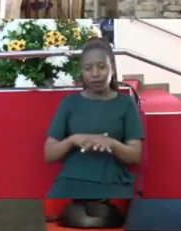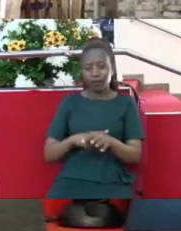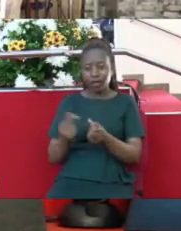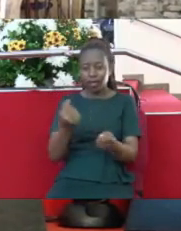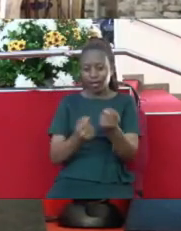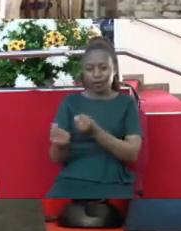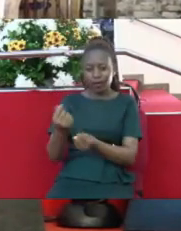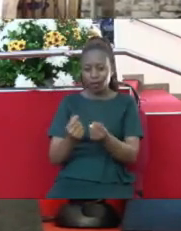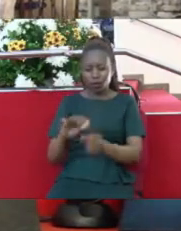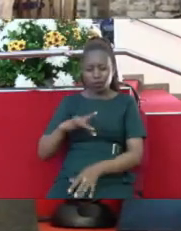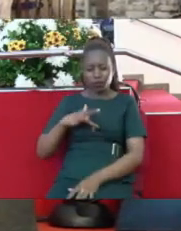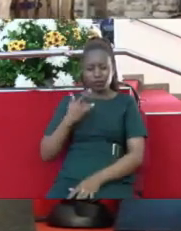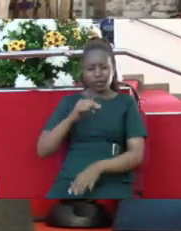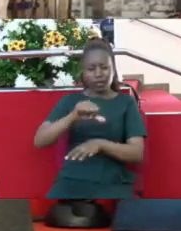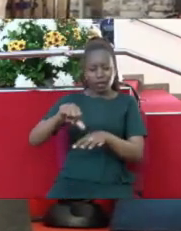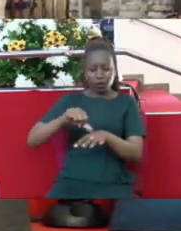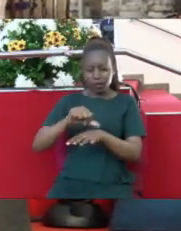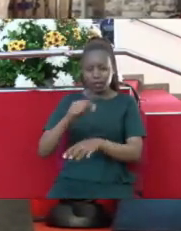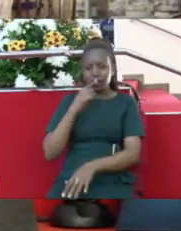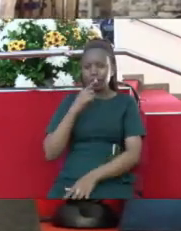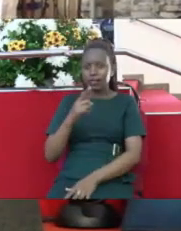person. And you are